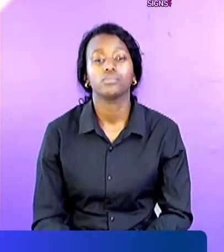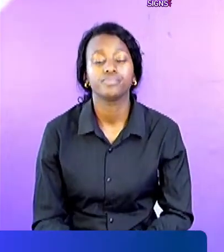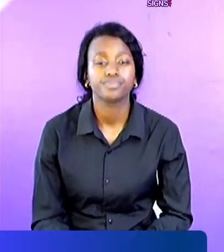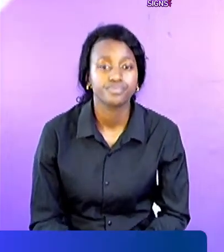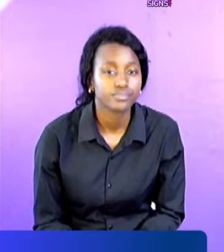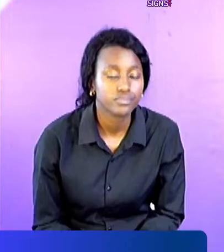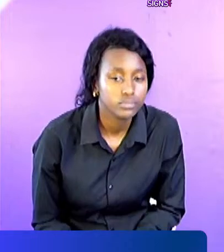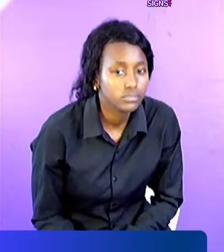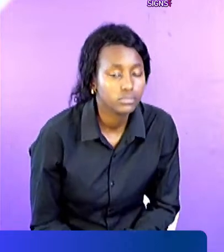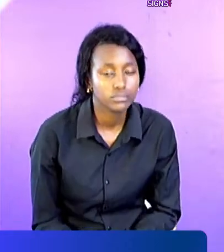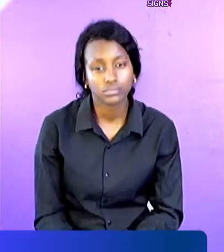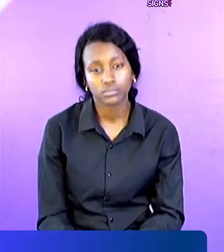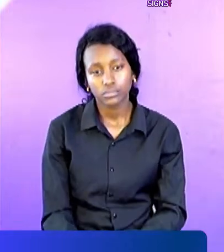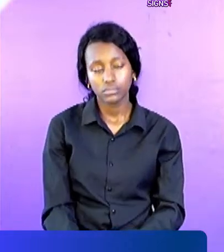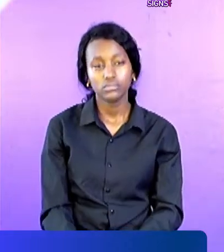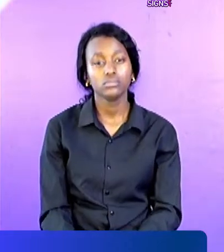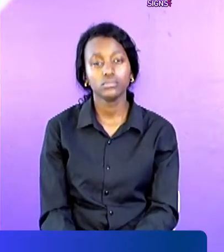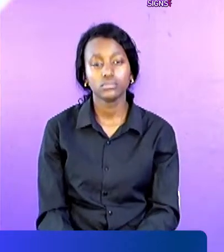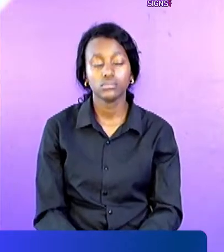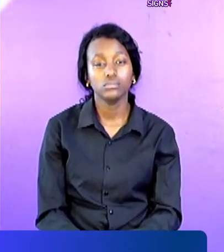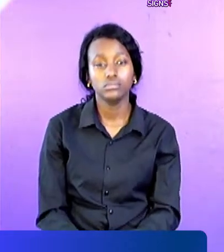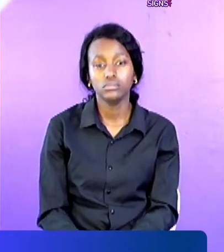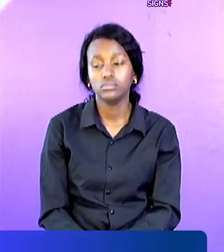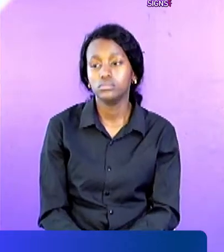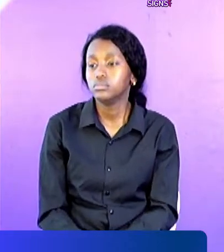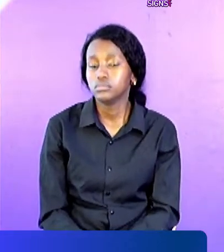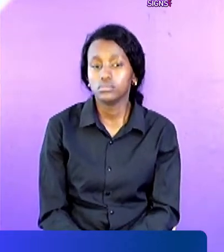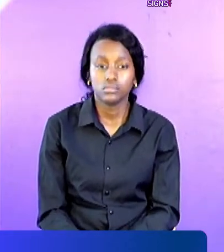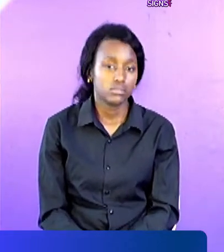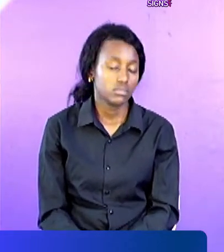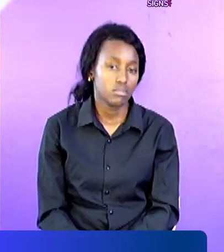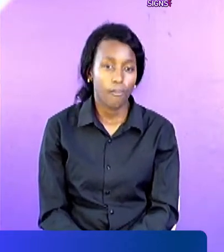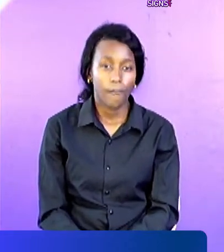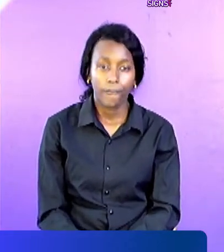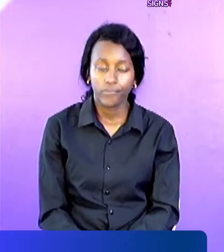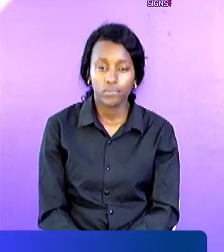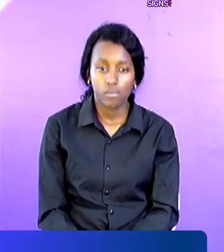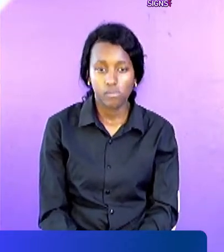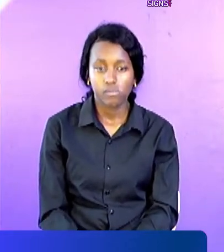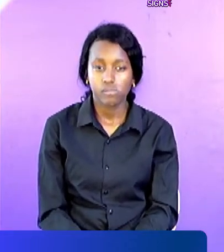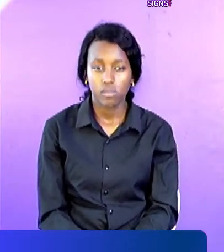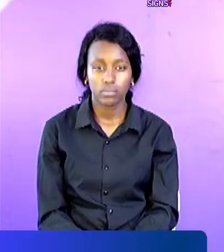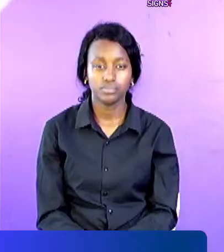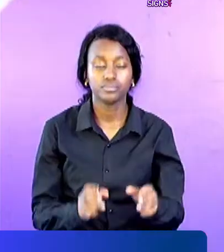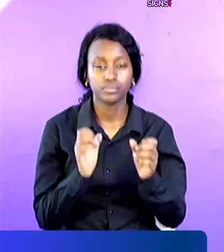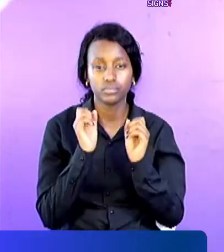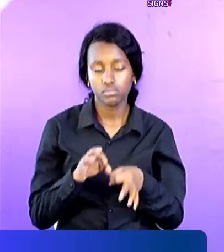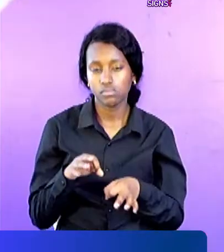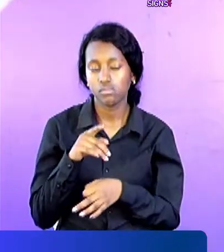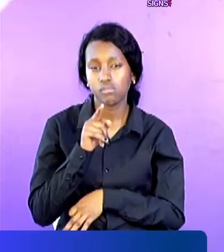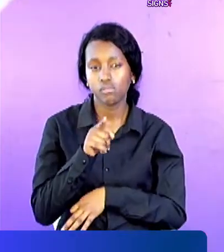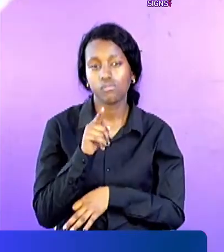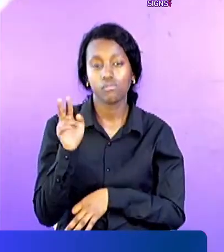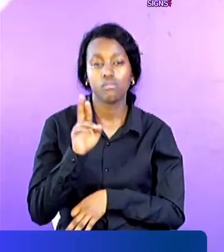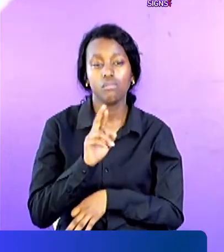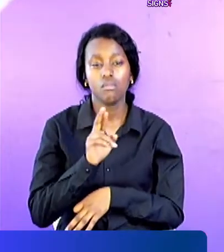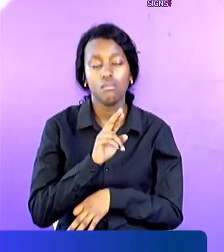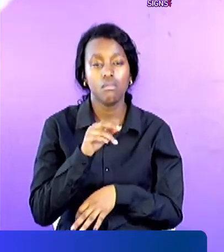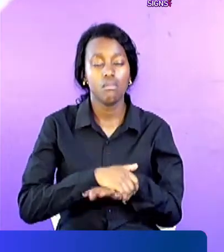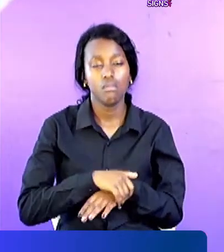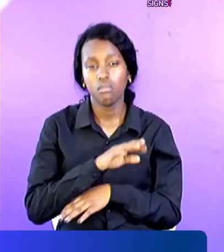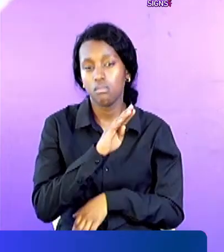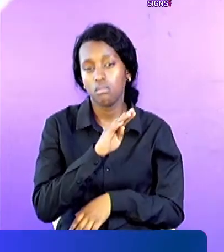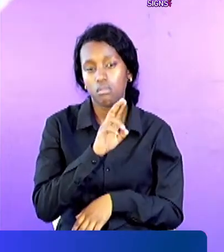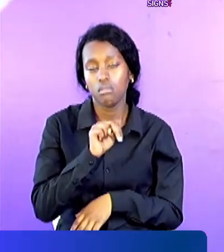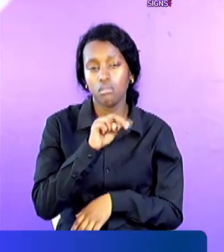be 150. Now it has been reduced about 50,000. But maybe you don't have that 50,000 and you need to start. Yeah. Go into a bond fund.